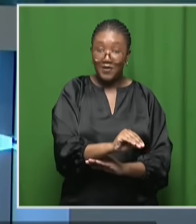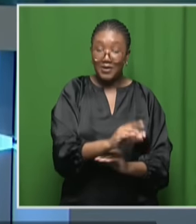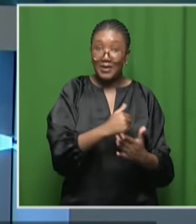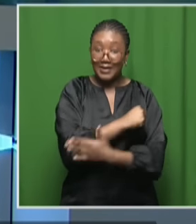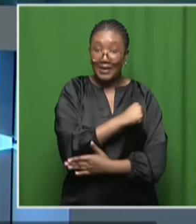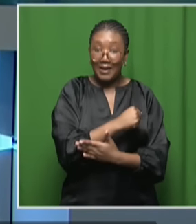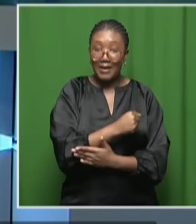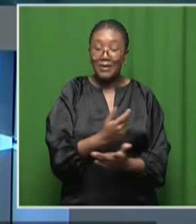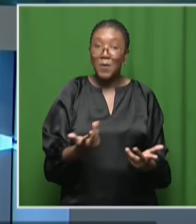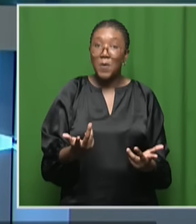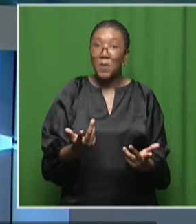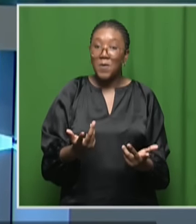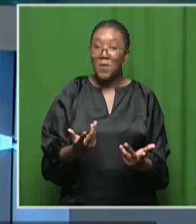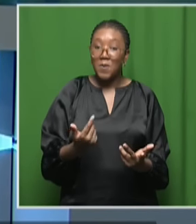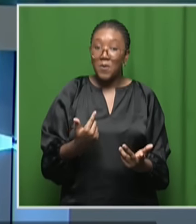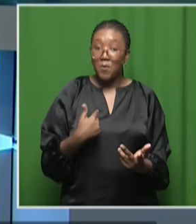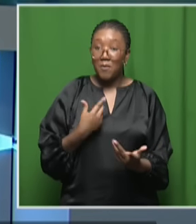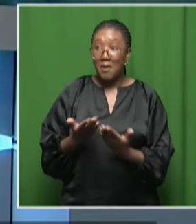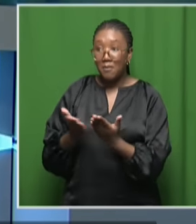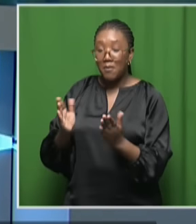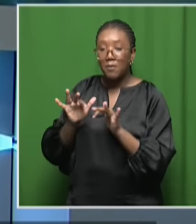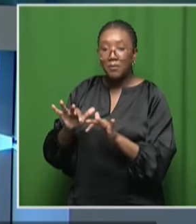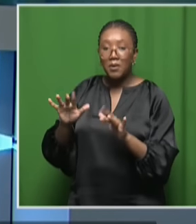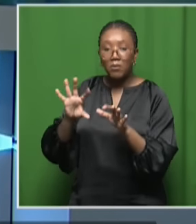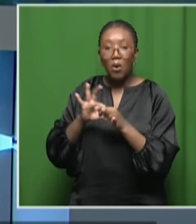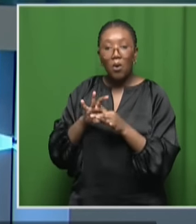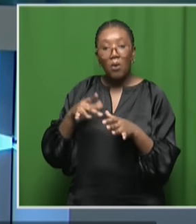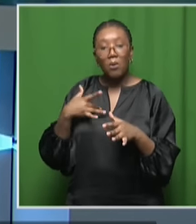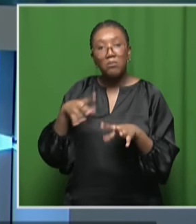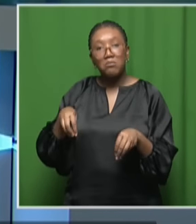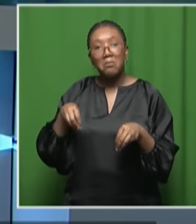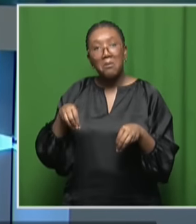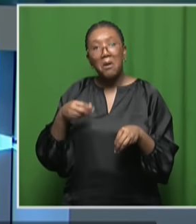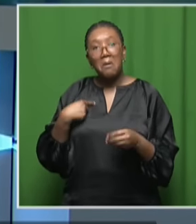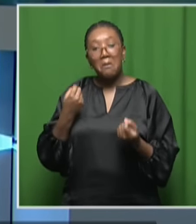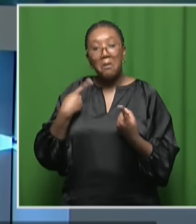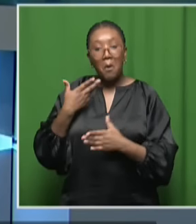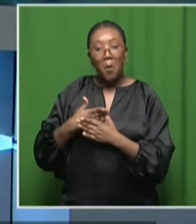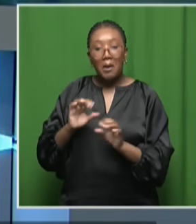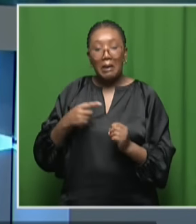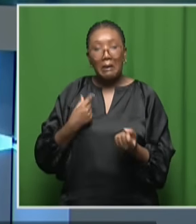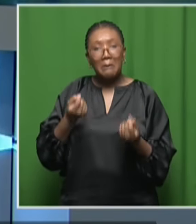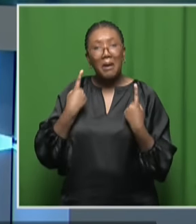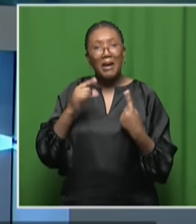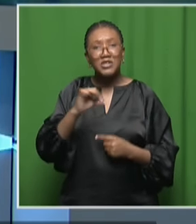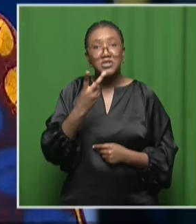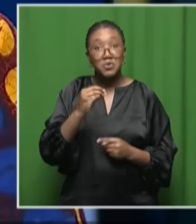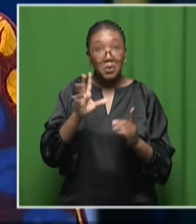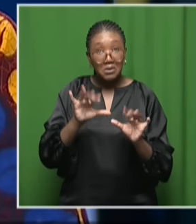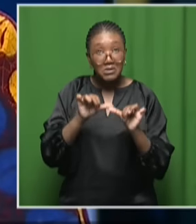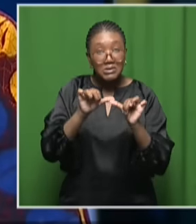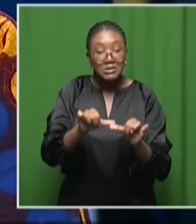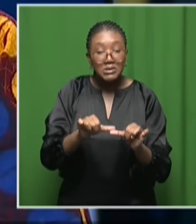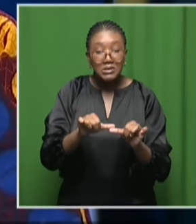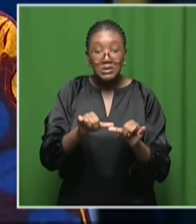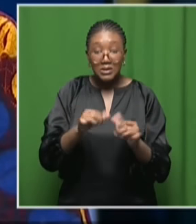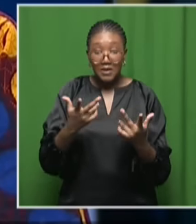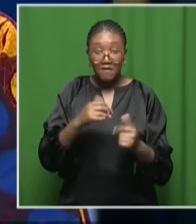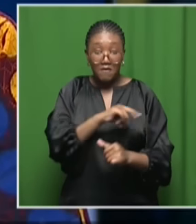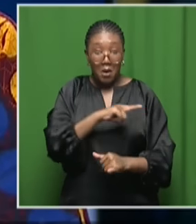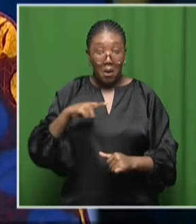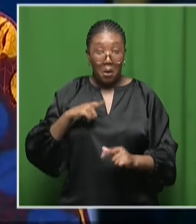in terms of those that are sitting at home and really don't understand to what extent it will go? Is it a question of these are long-term